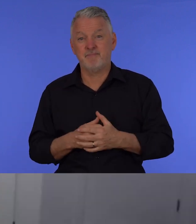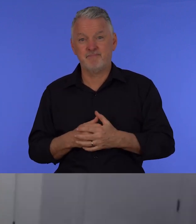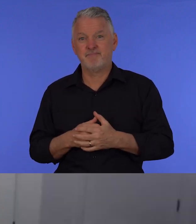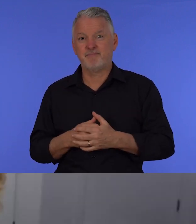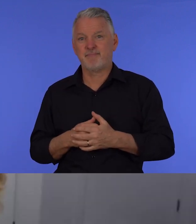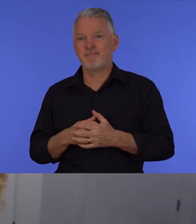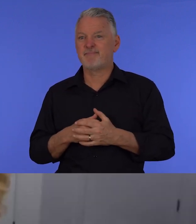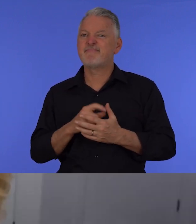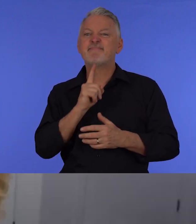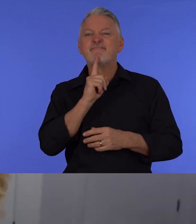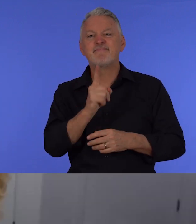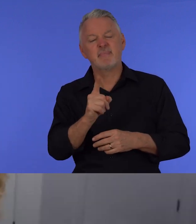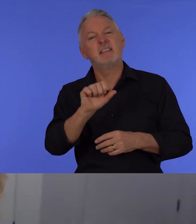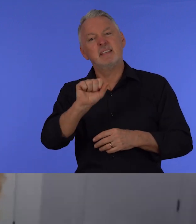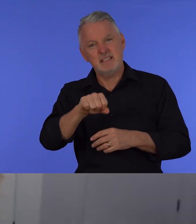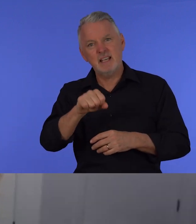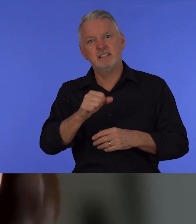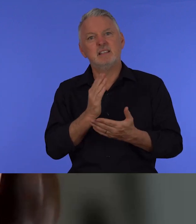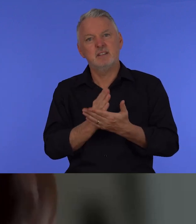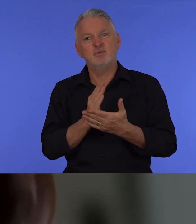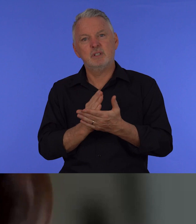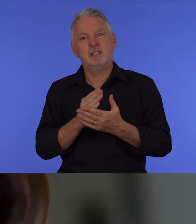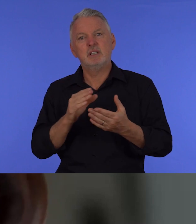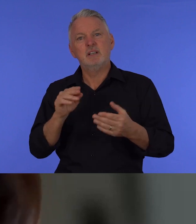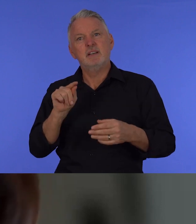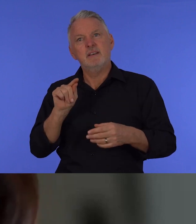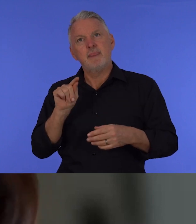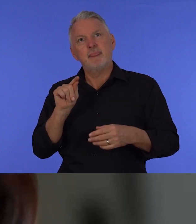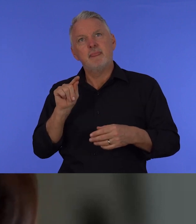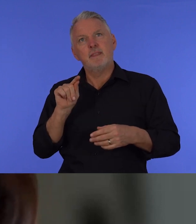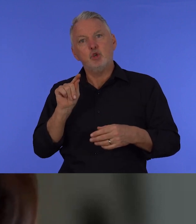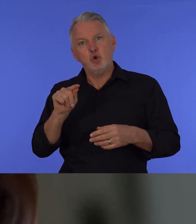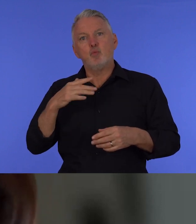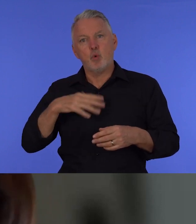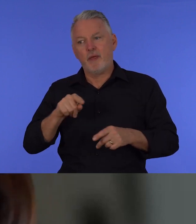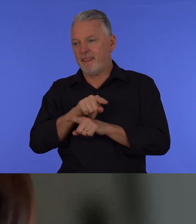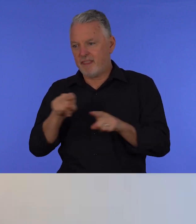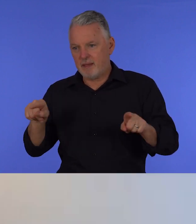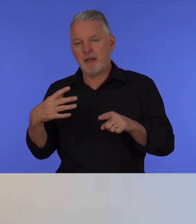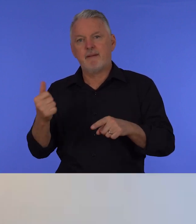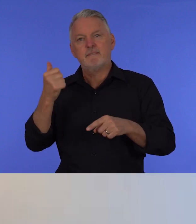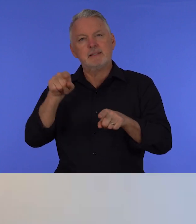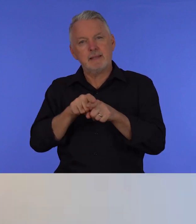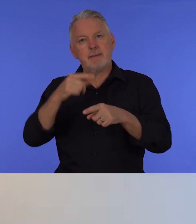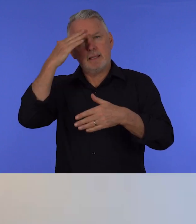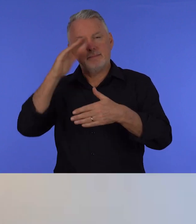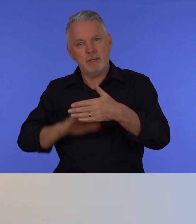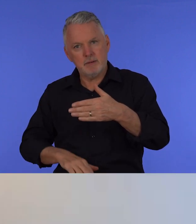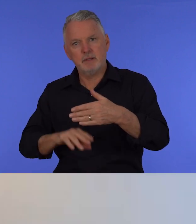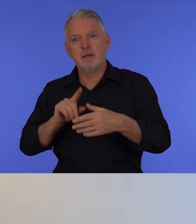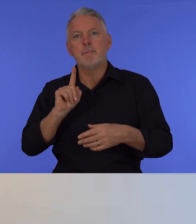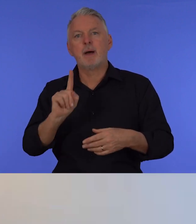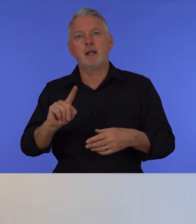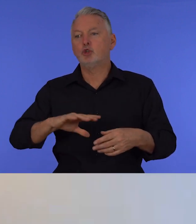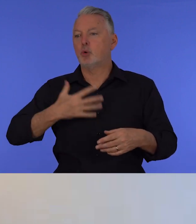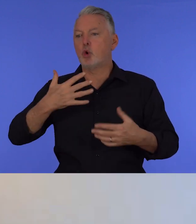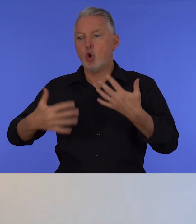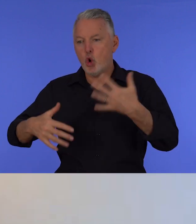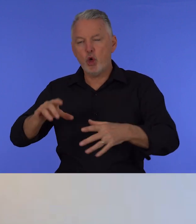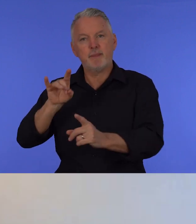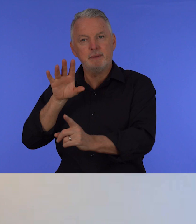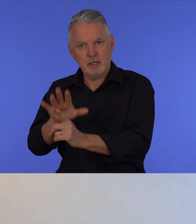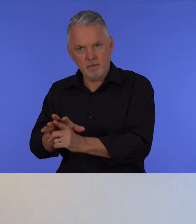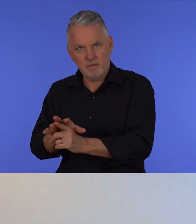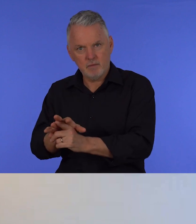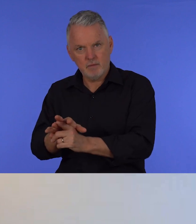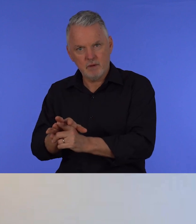and replicate that, as much as I can. It is that thing of, you want them to experience the same things, but you also want them to,